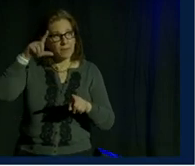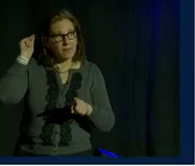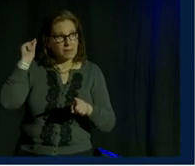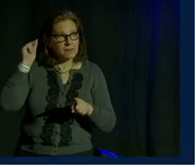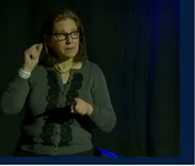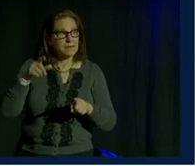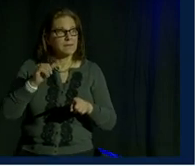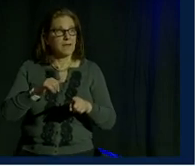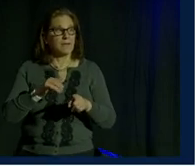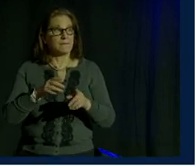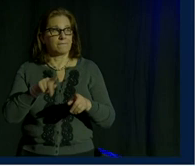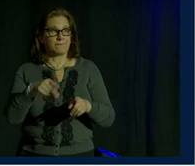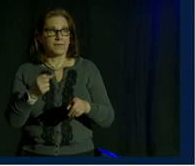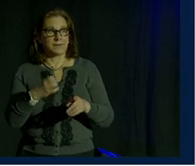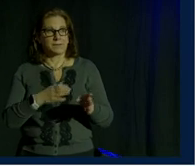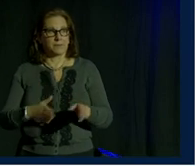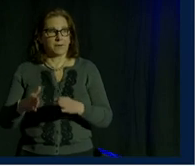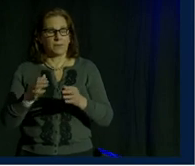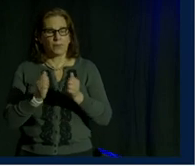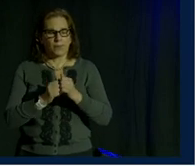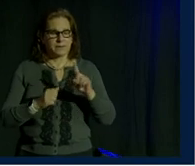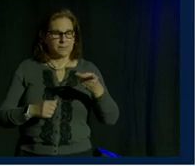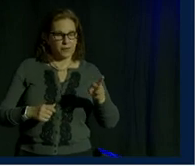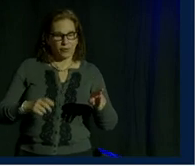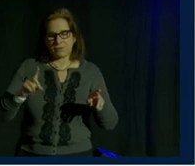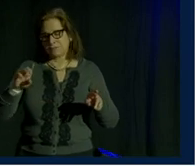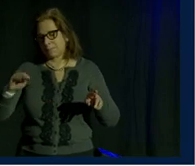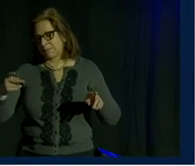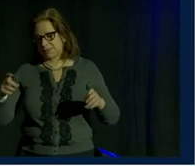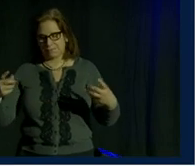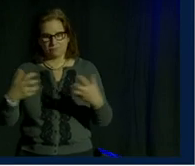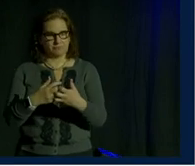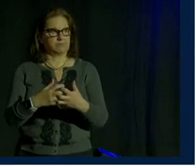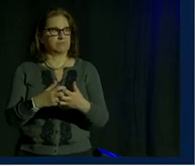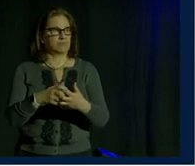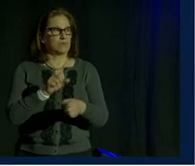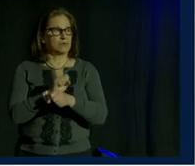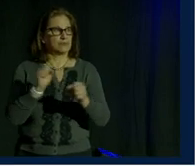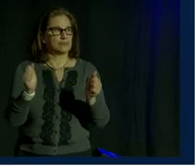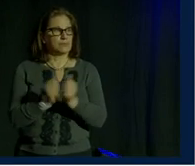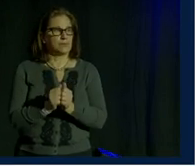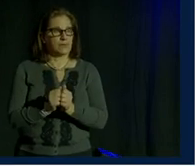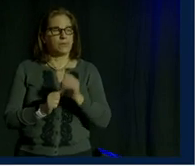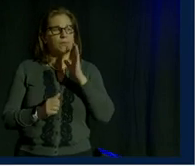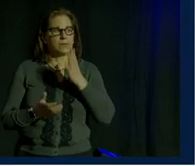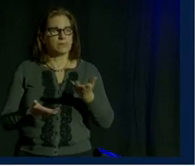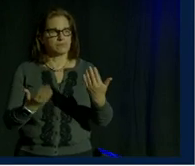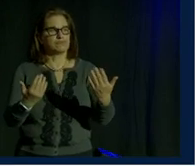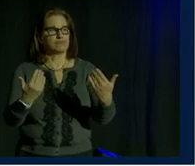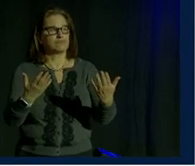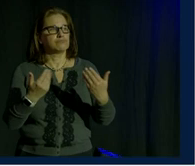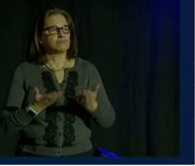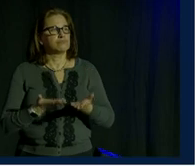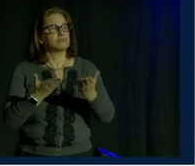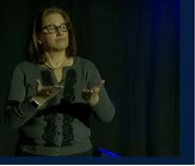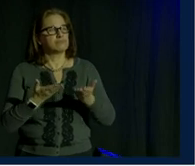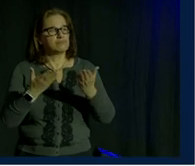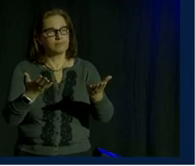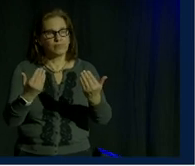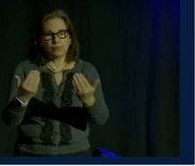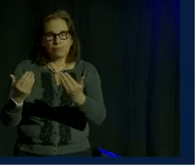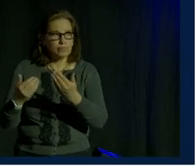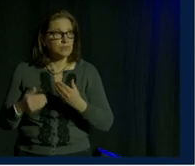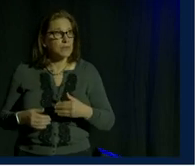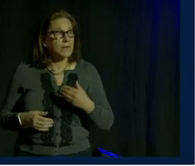DPR and DMPED. There will also be a new solicitation for the new interim recreation amenities at Crummell this